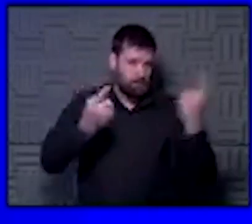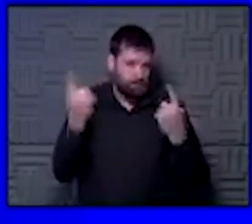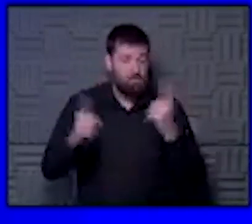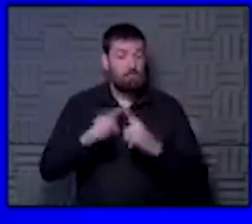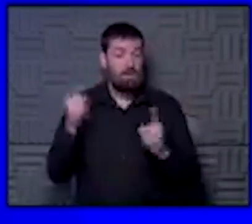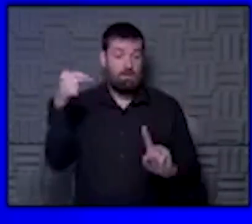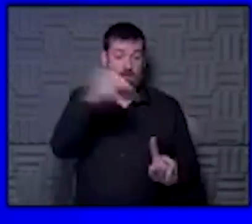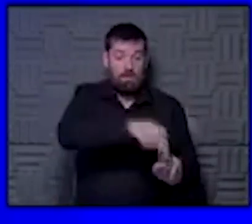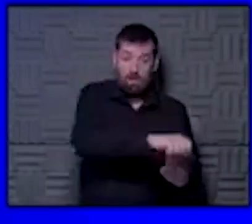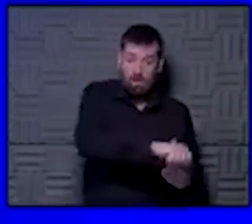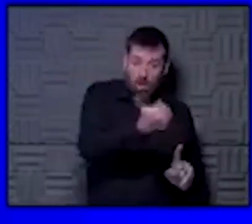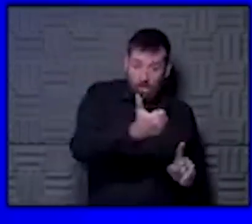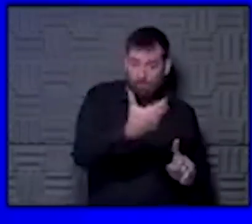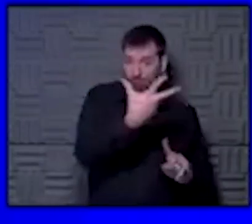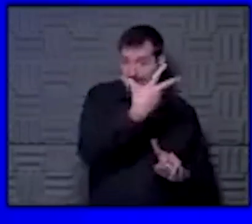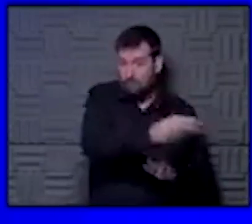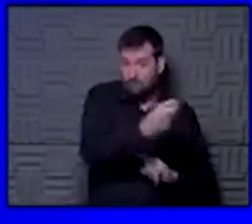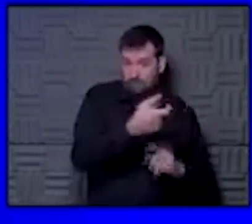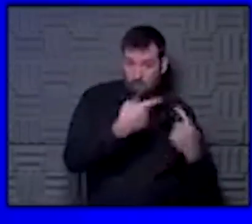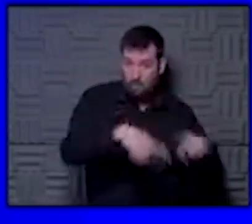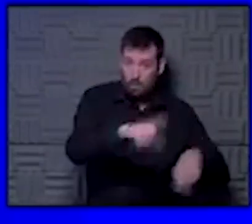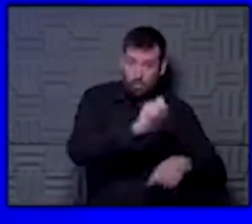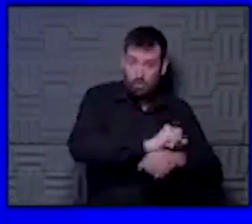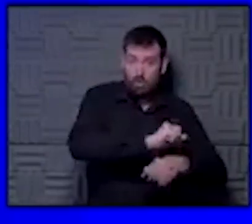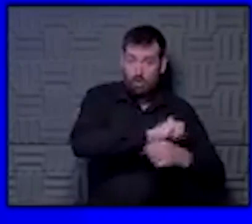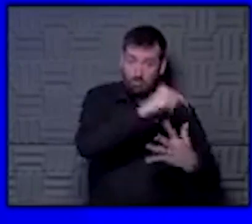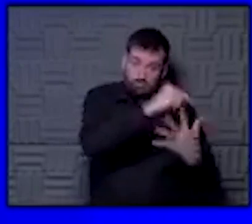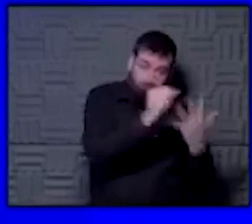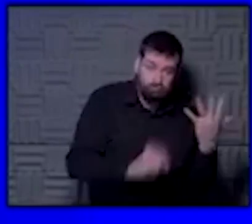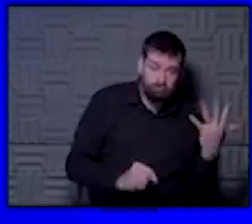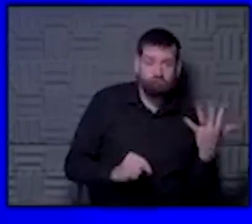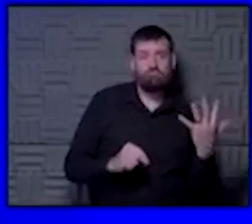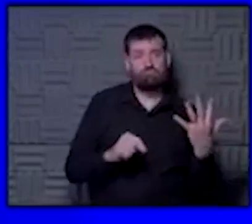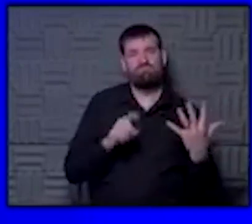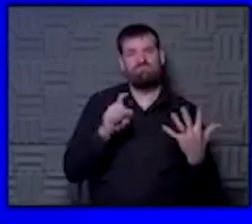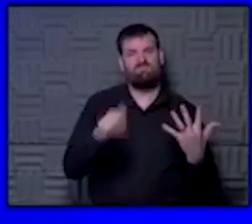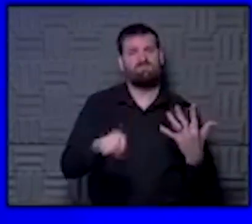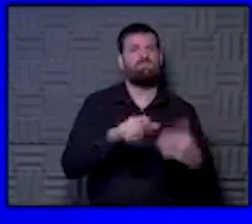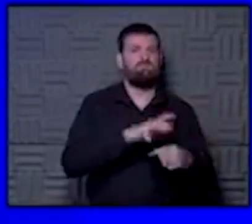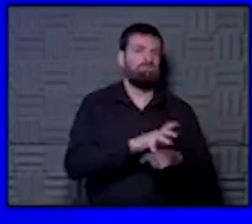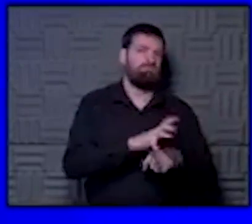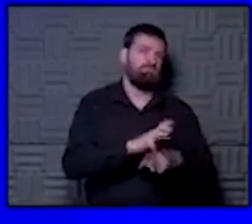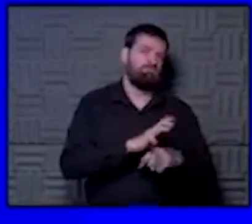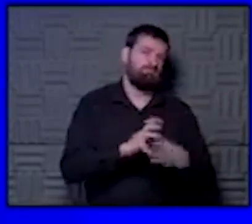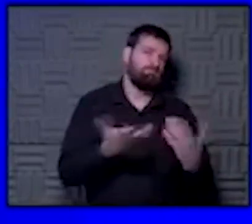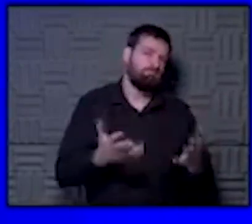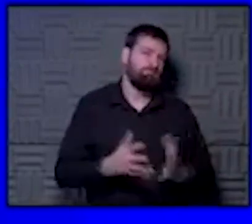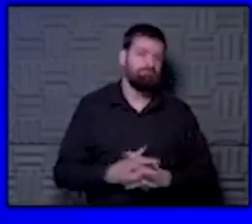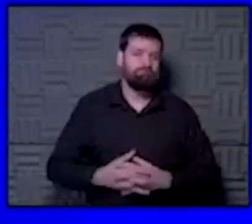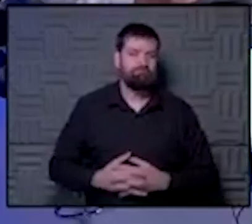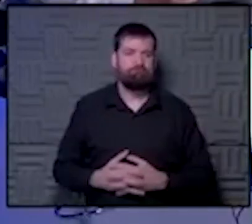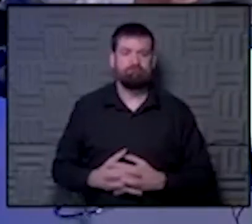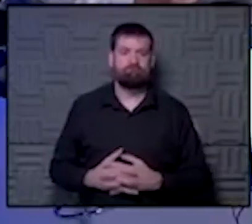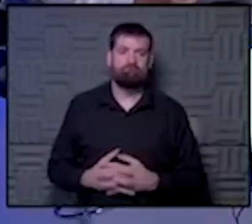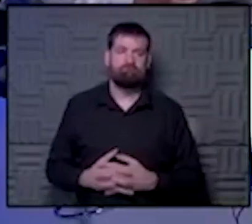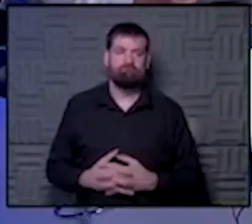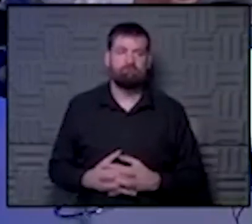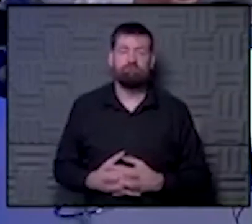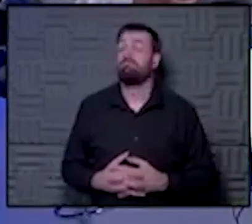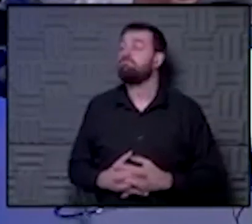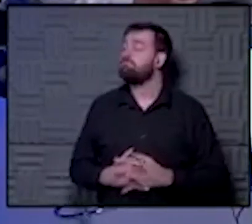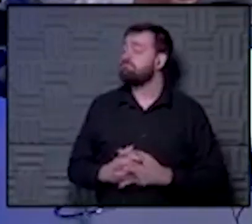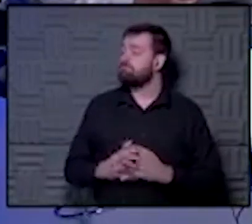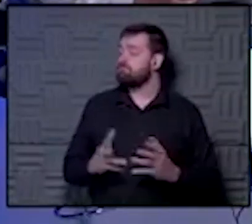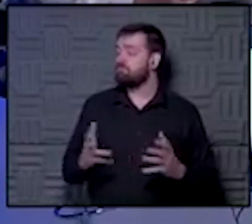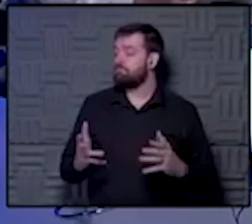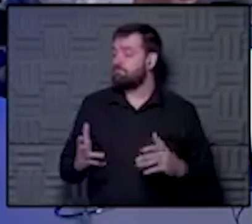those other things outside while you're at work, that should be as protective for you as possible.